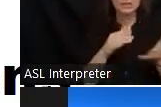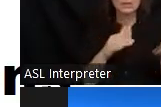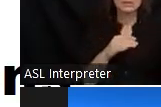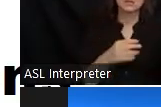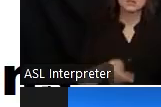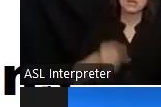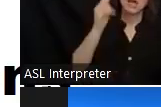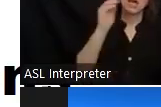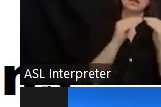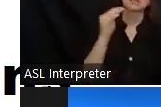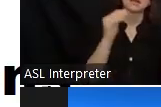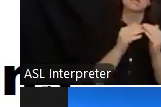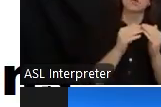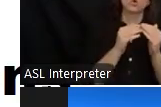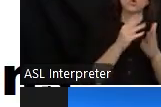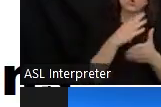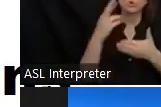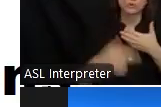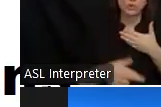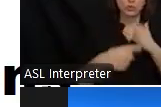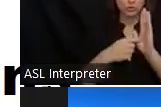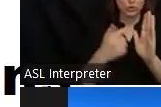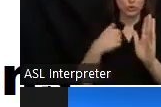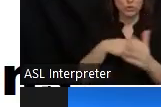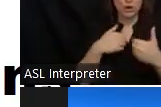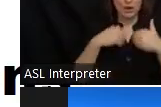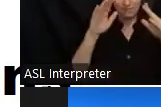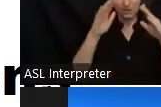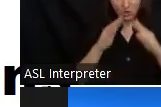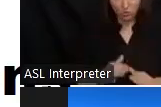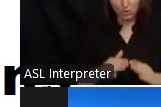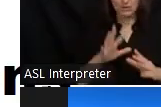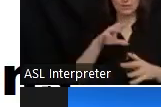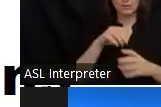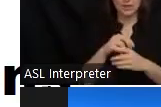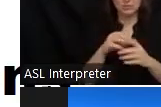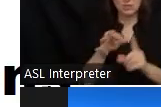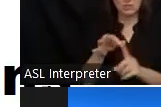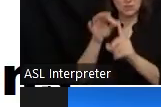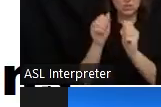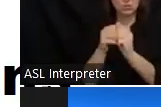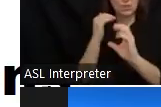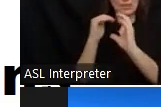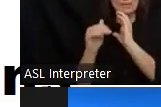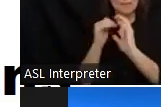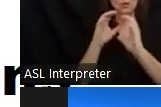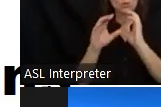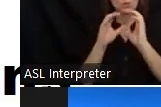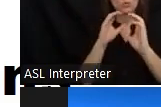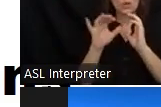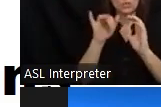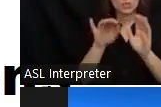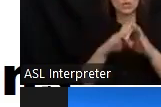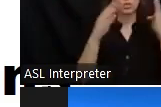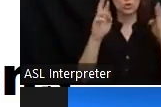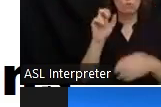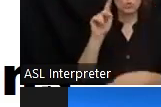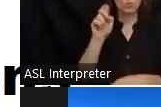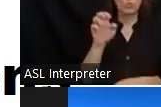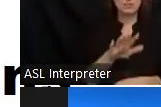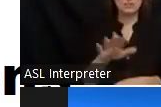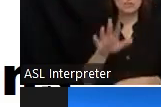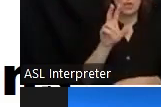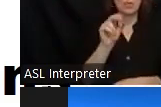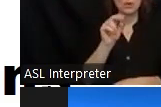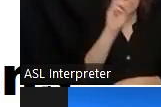great engagement, especially with our email communications. Those open rates of well over 30% are